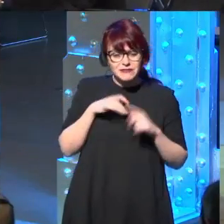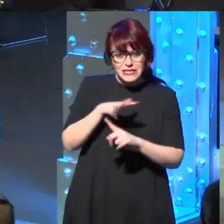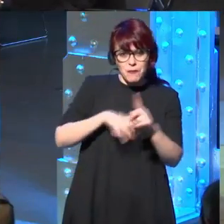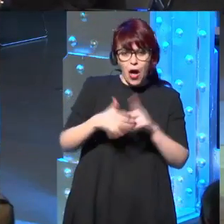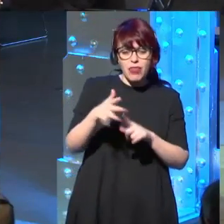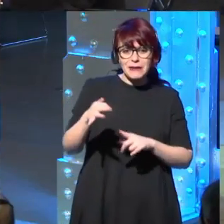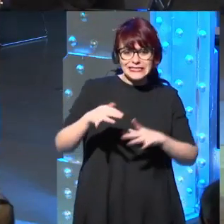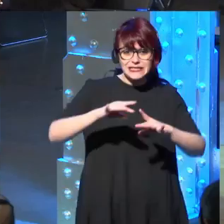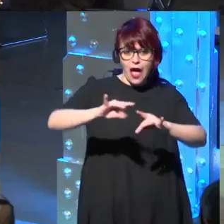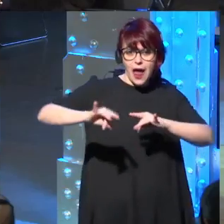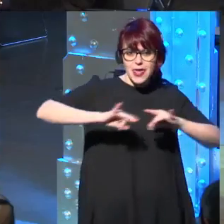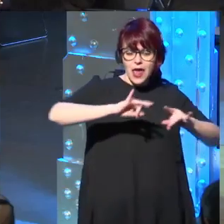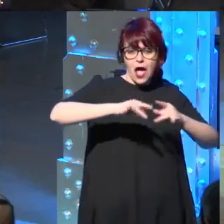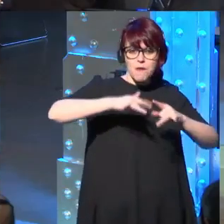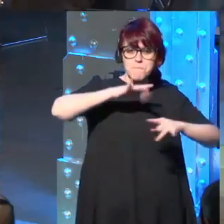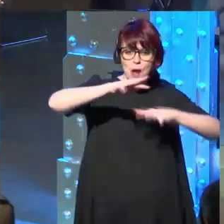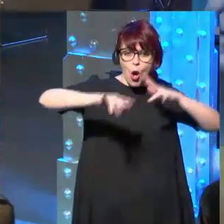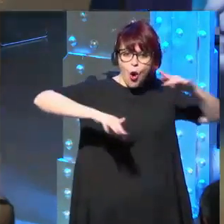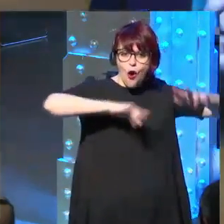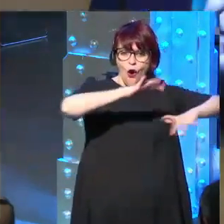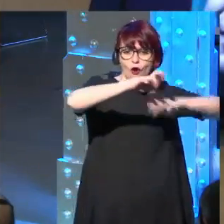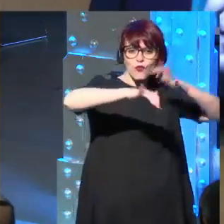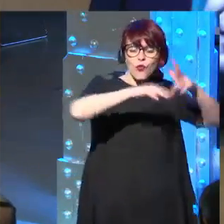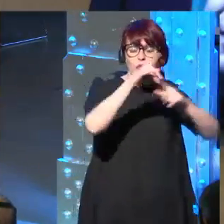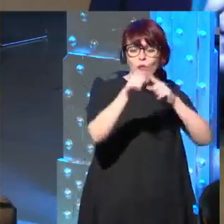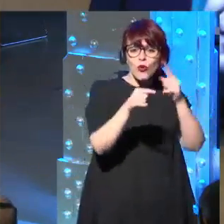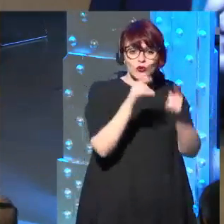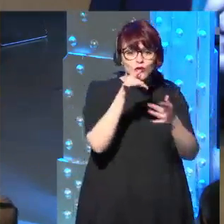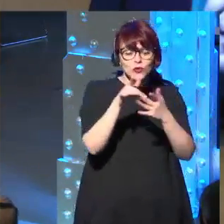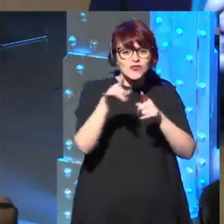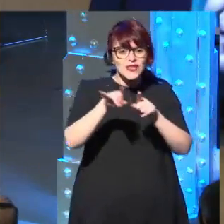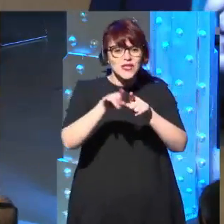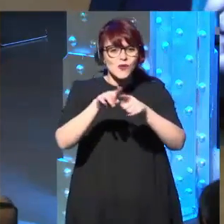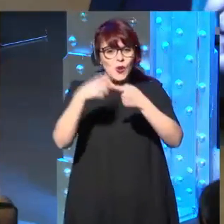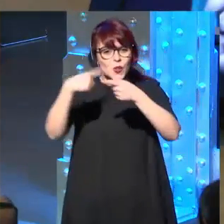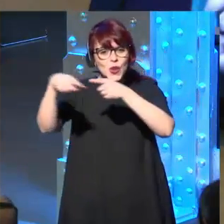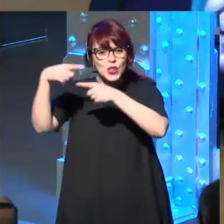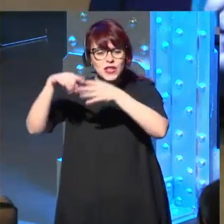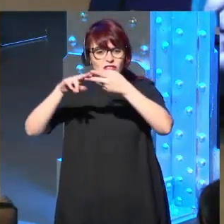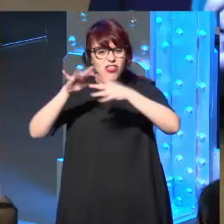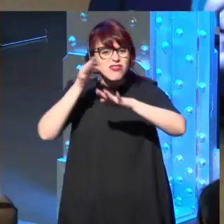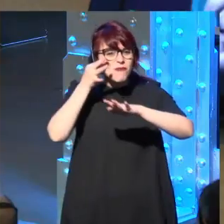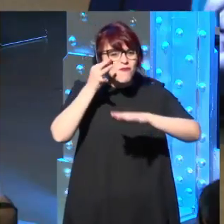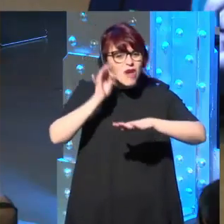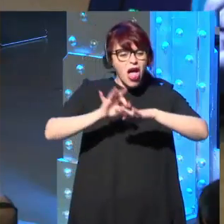Aquella arena That dusty sand contained membrane